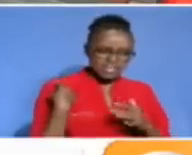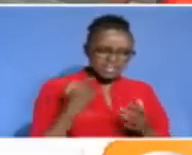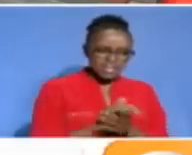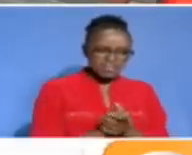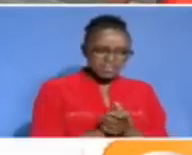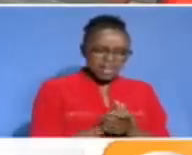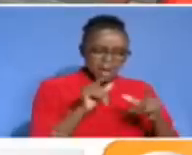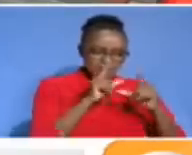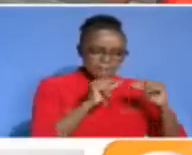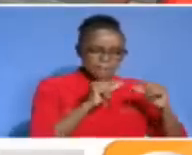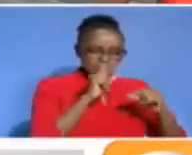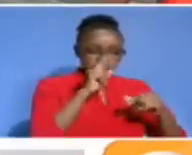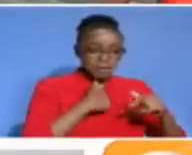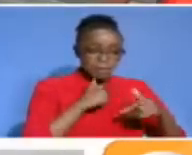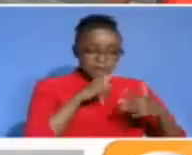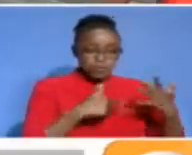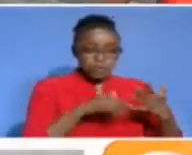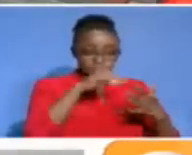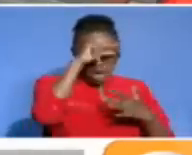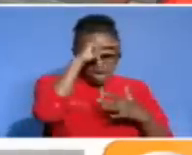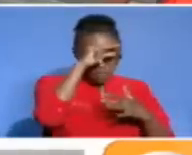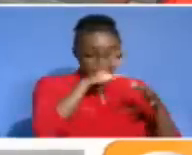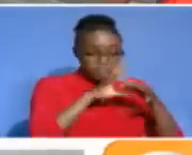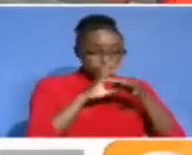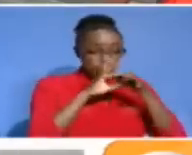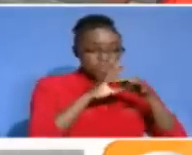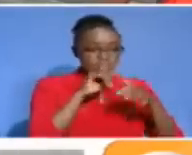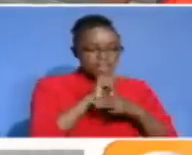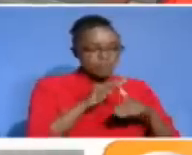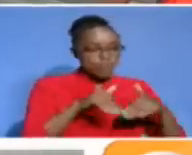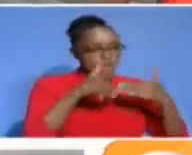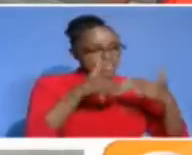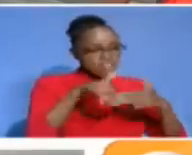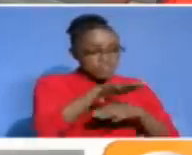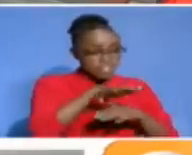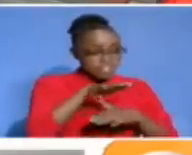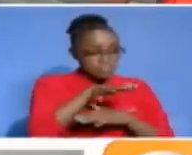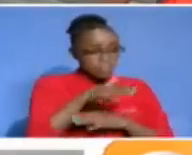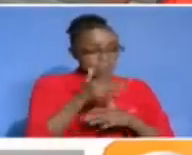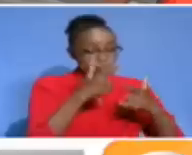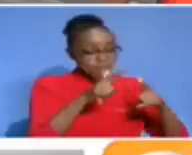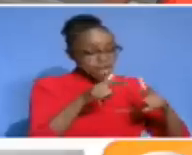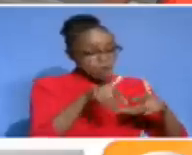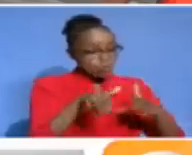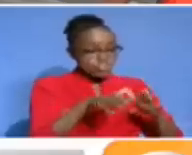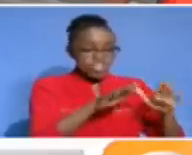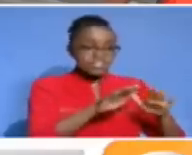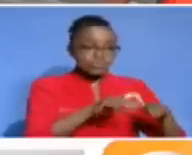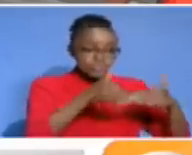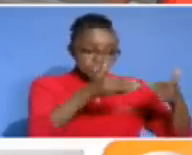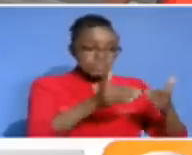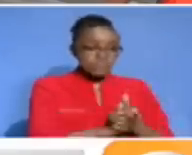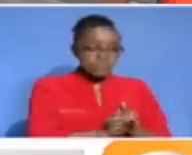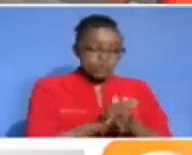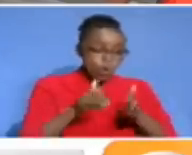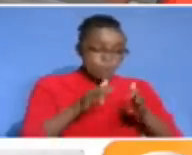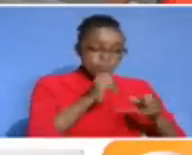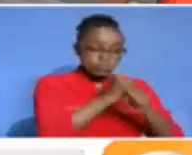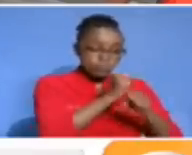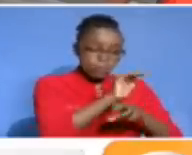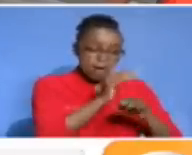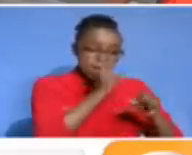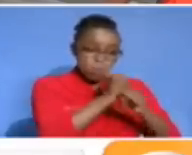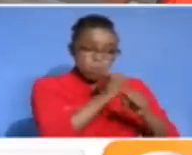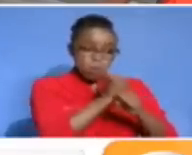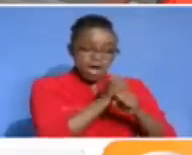and my message was, the government is coordinating this. Let's give them space. Let's give them chance. Let's give them opportunity to do their work.